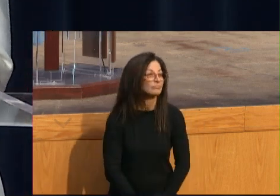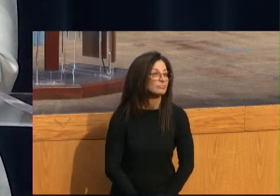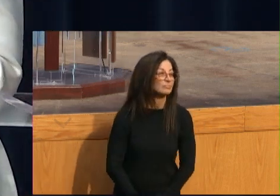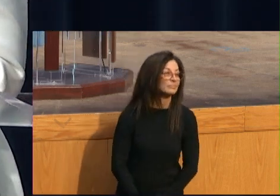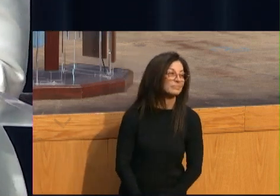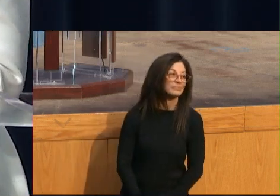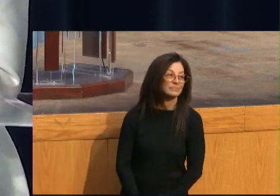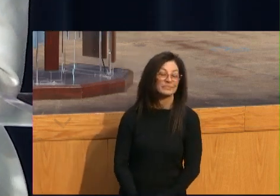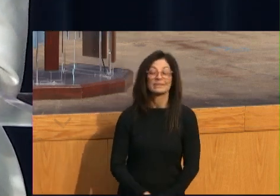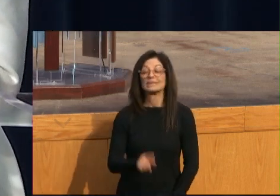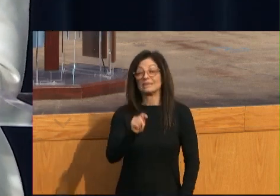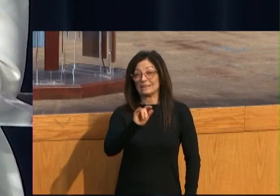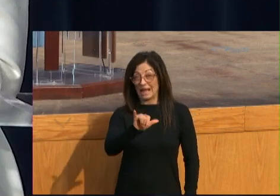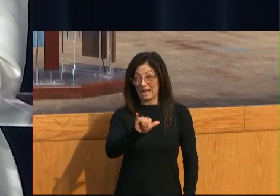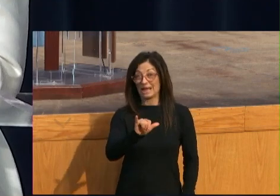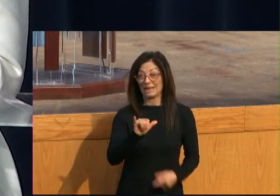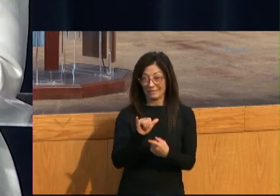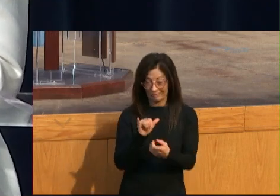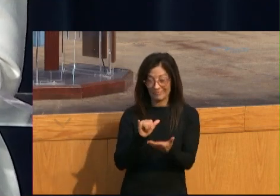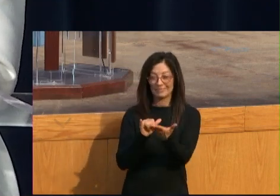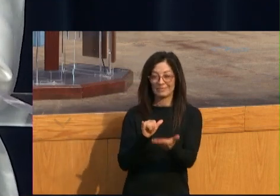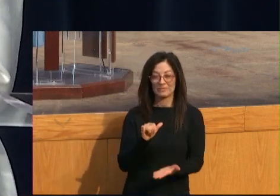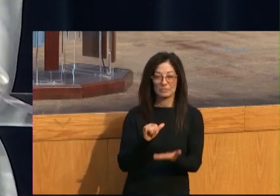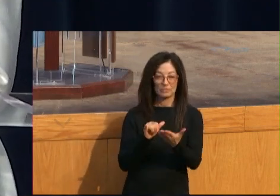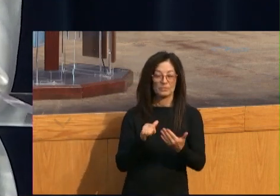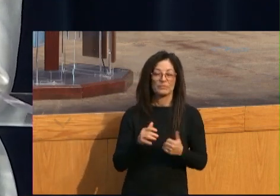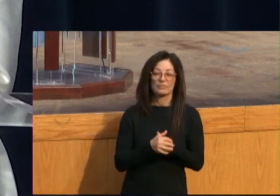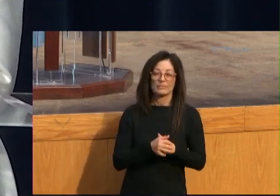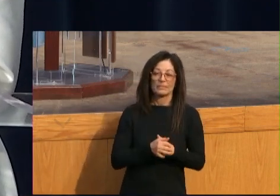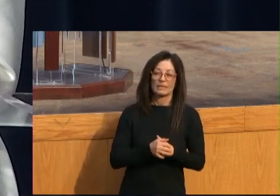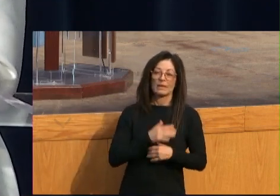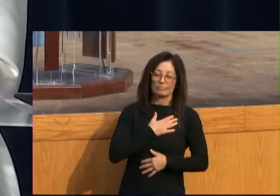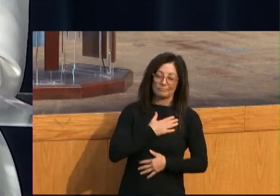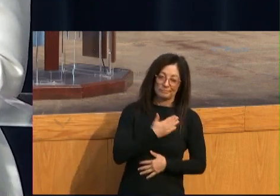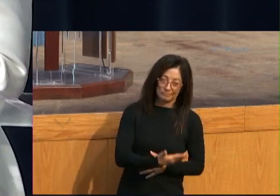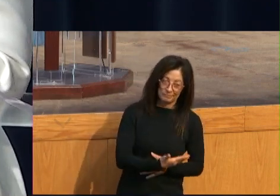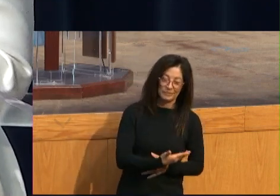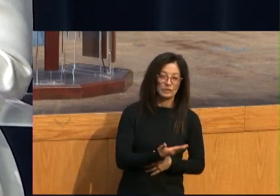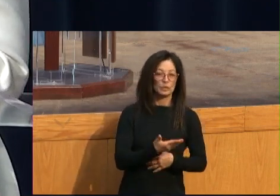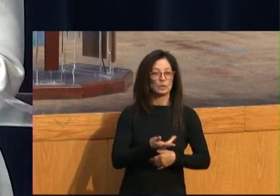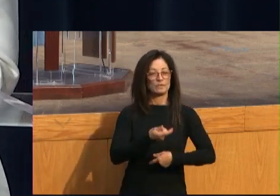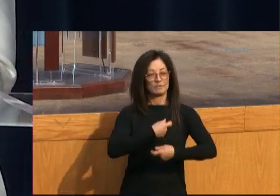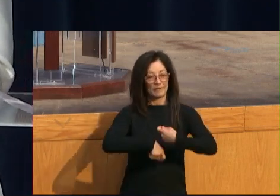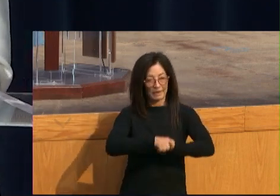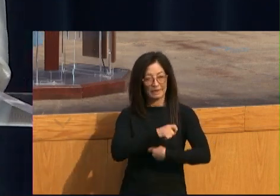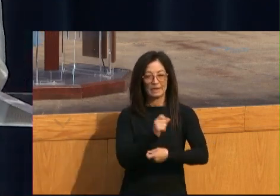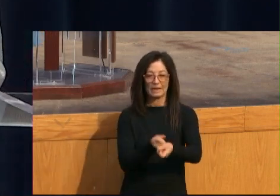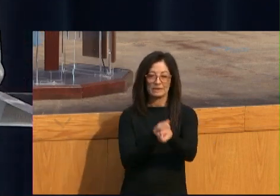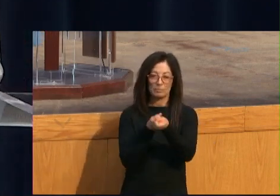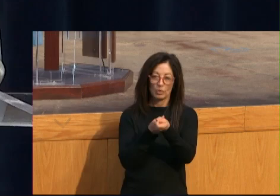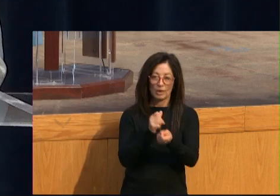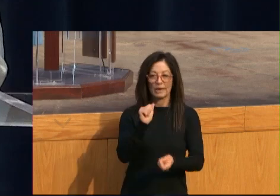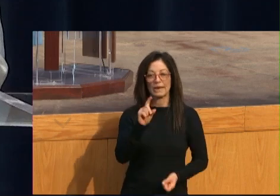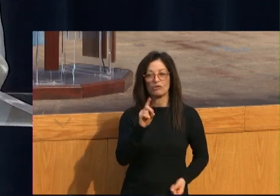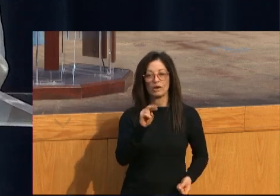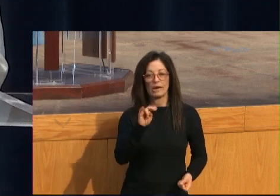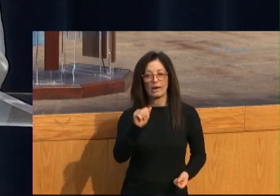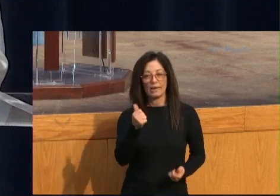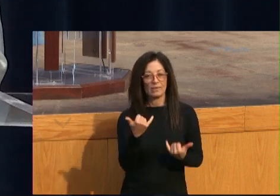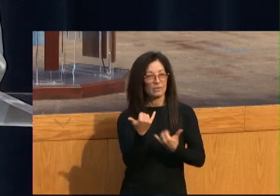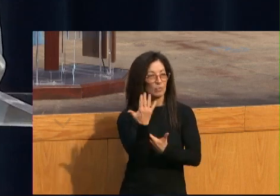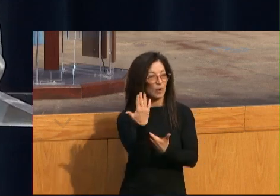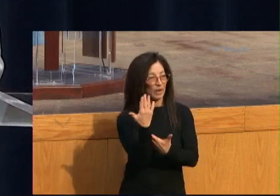Ty is going to, has graciously agreed to fill in and support Adriana this morning,